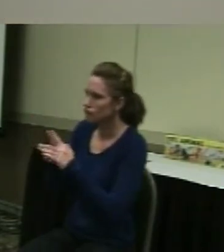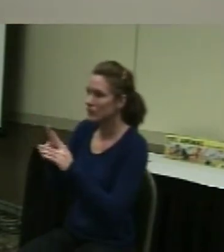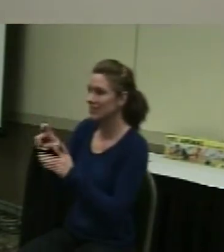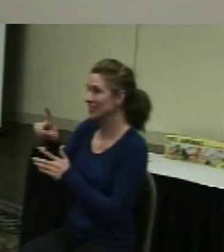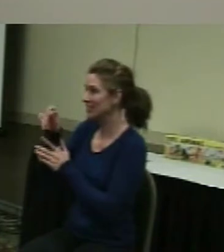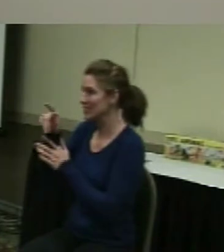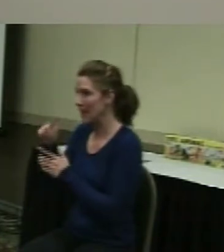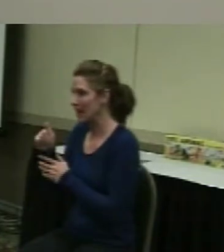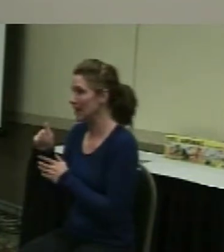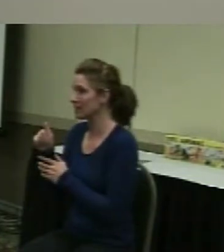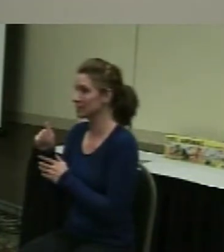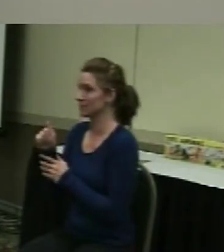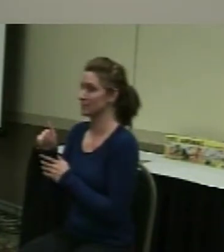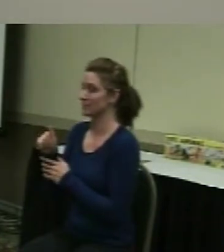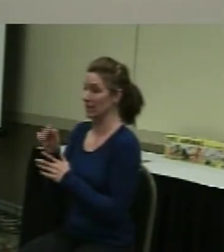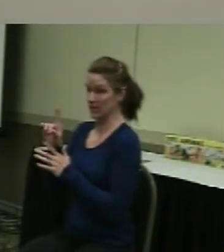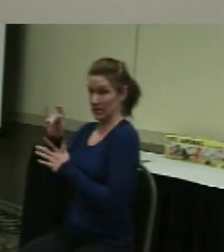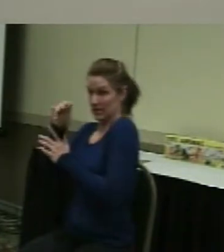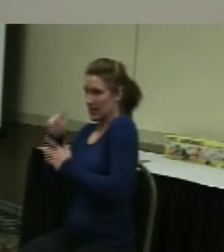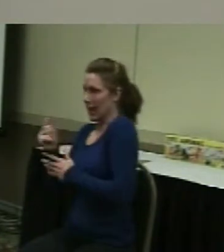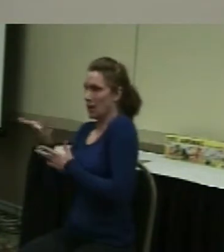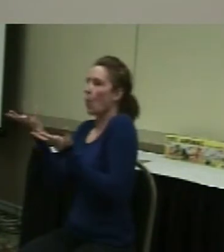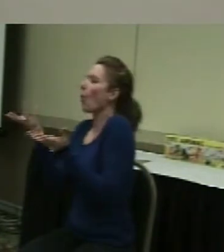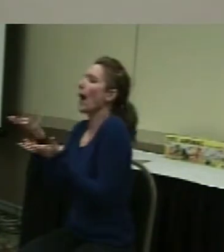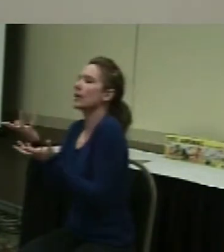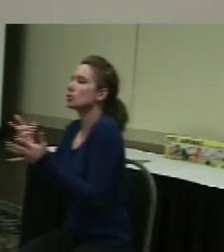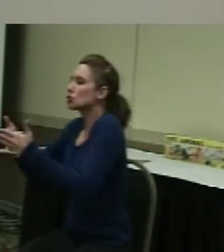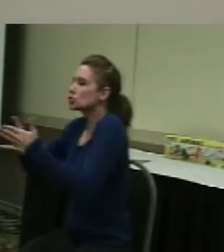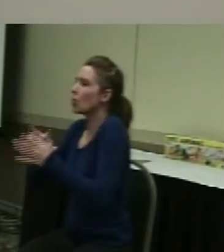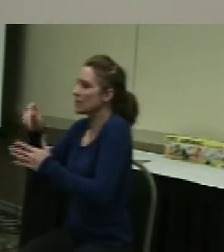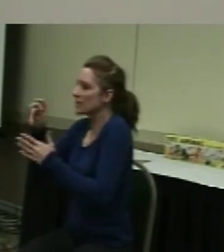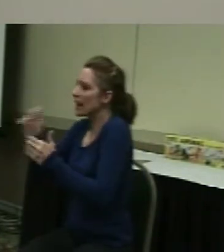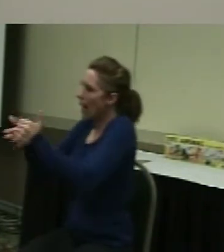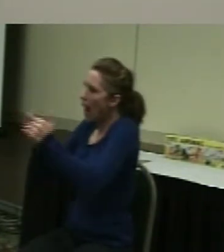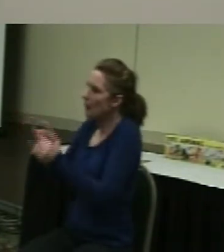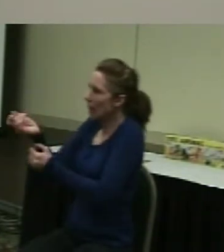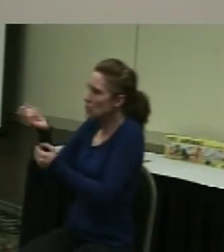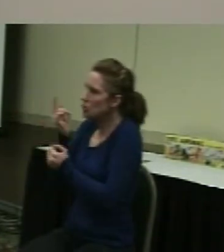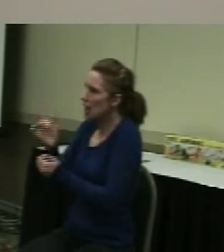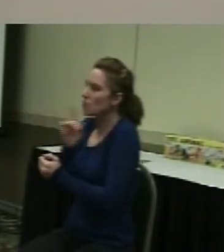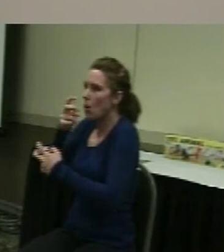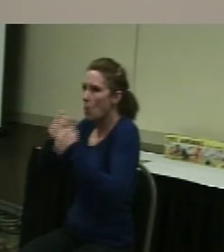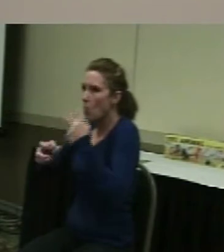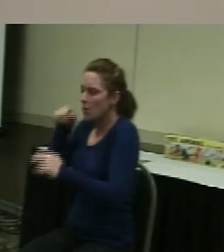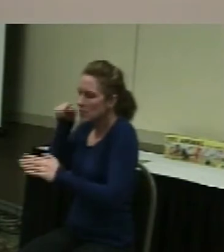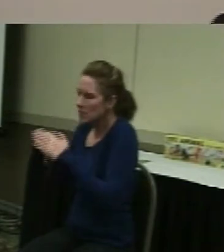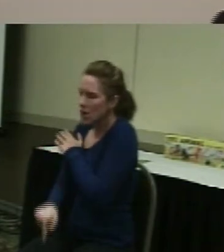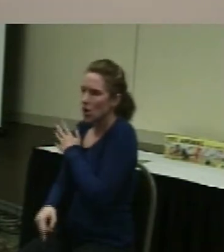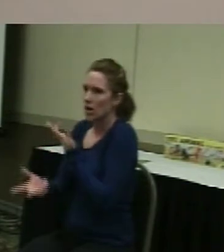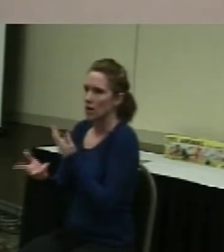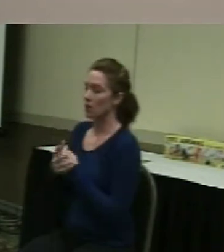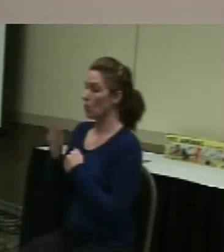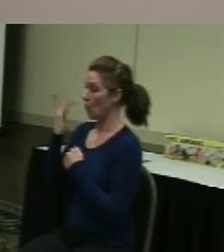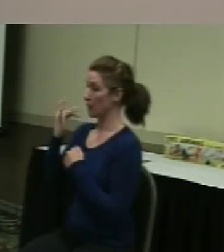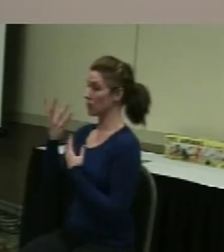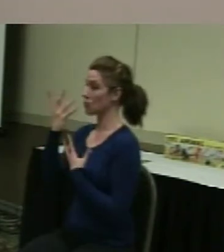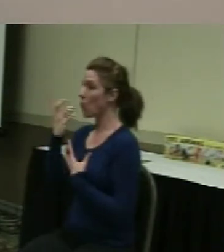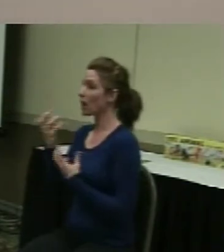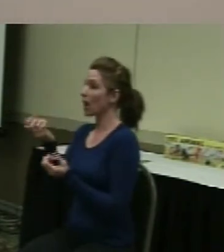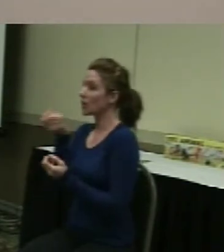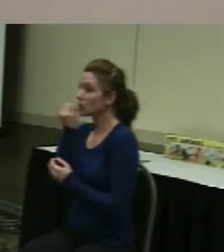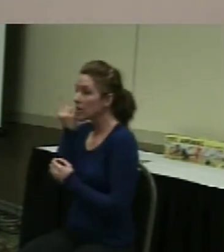What data do you have to show me here? What helps me understand the extent of the problem? Because you want to